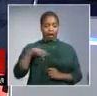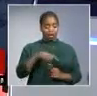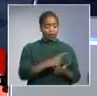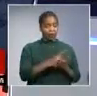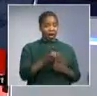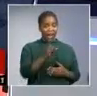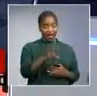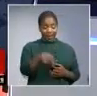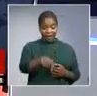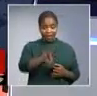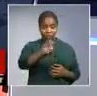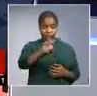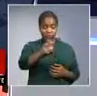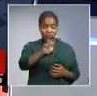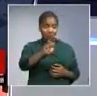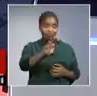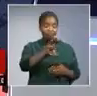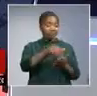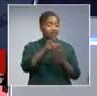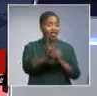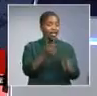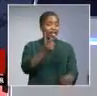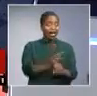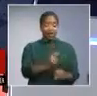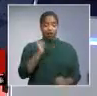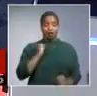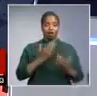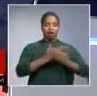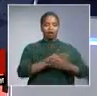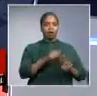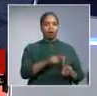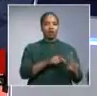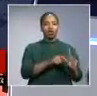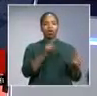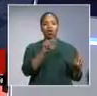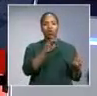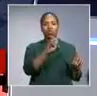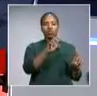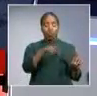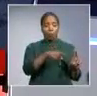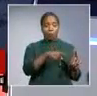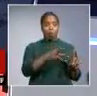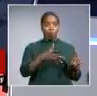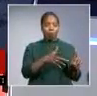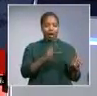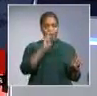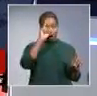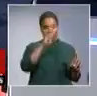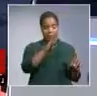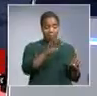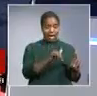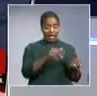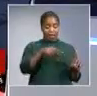they lose another before the week is out? Last night, Athol Trollip was ousted as Nelson Mandela Bay mayor. On Thursday in Tshwane,